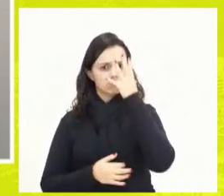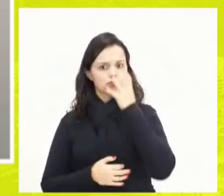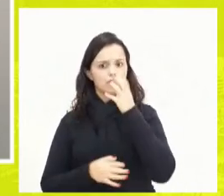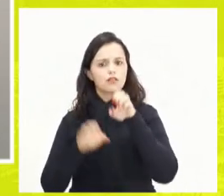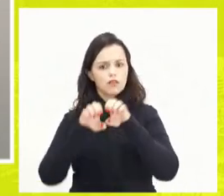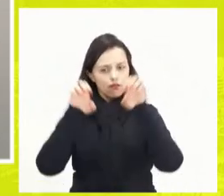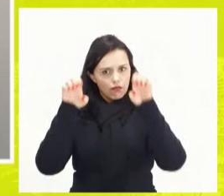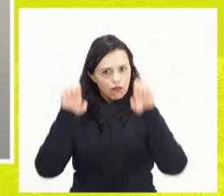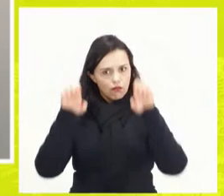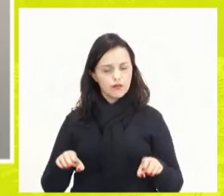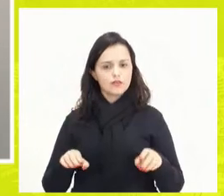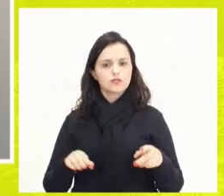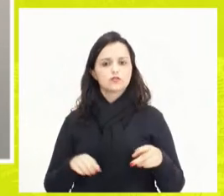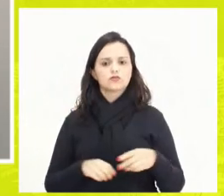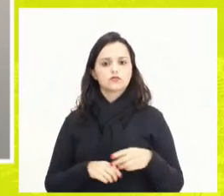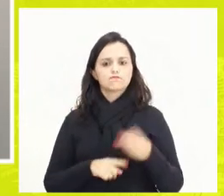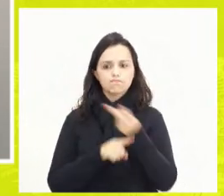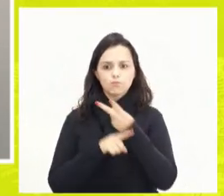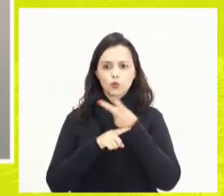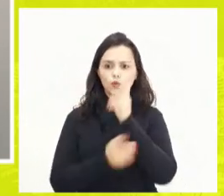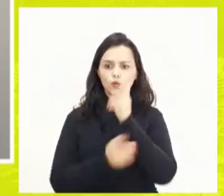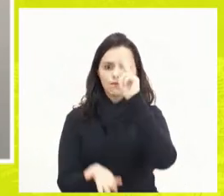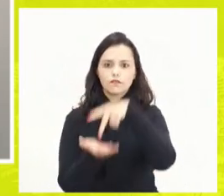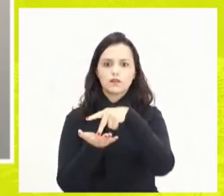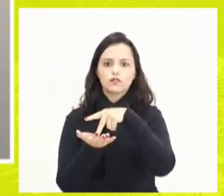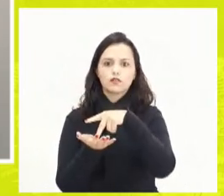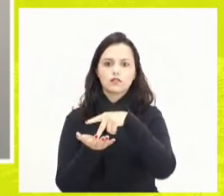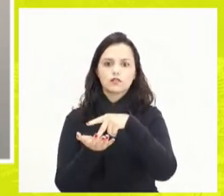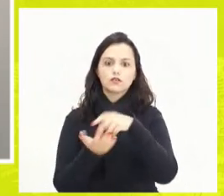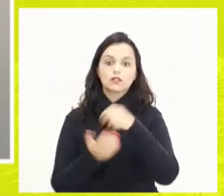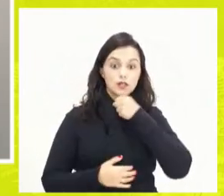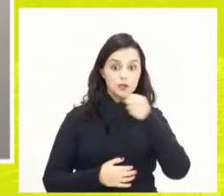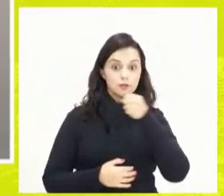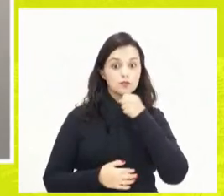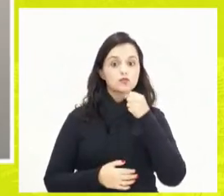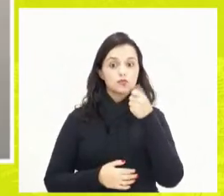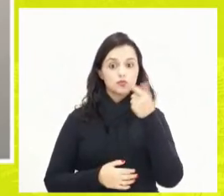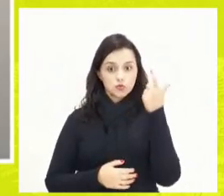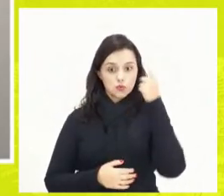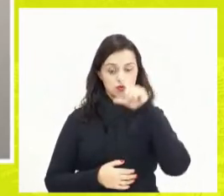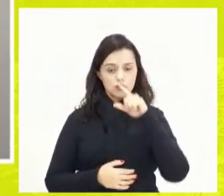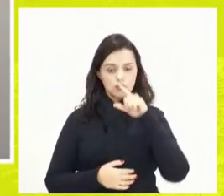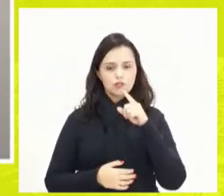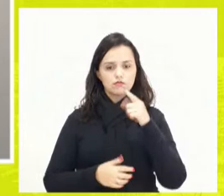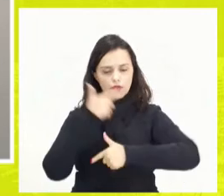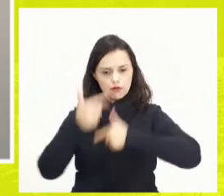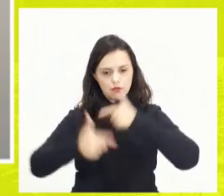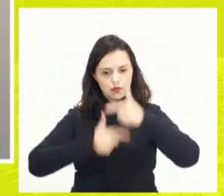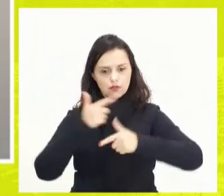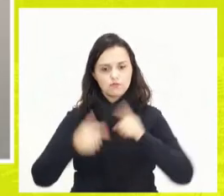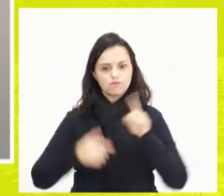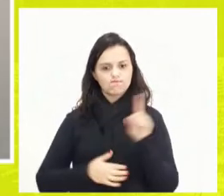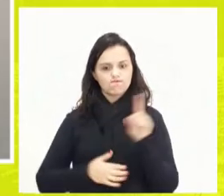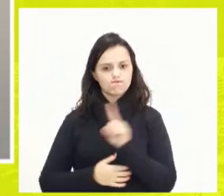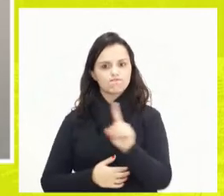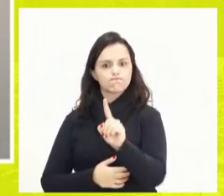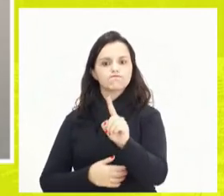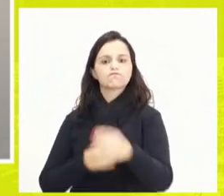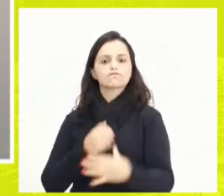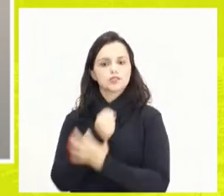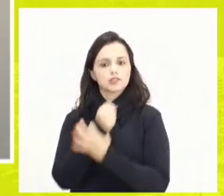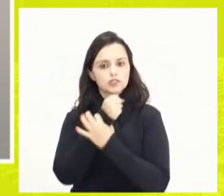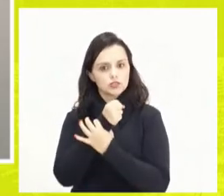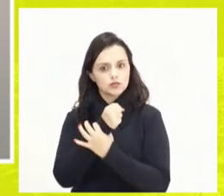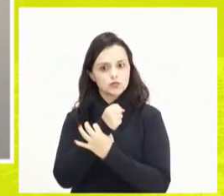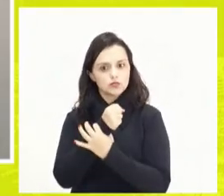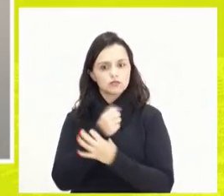the truth and protecting its professionals the reporters are going to be to going to work on the field in a safer